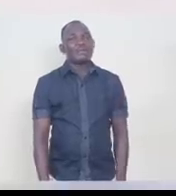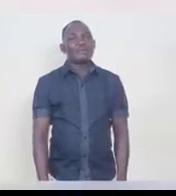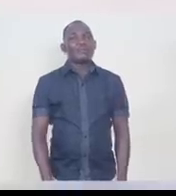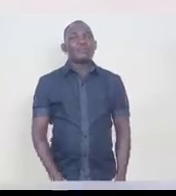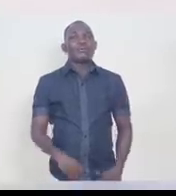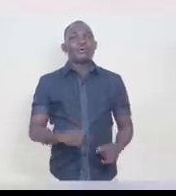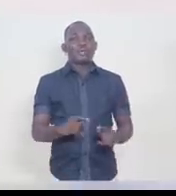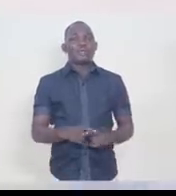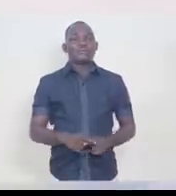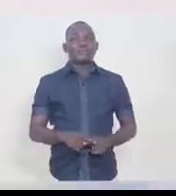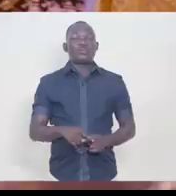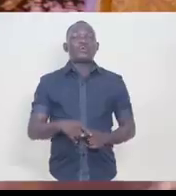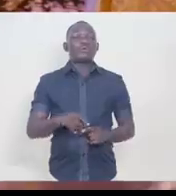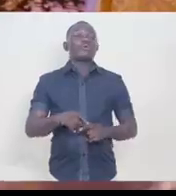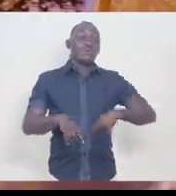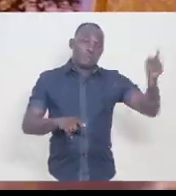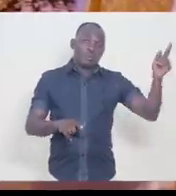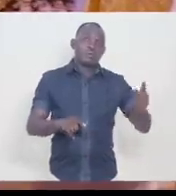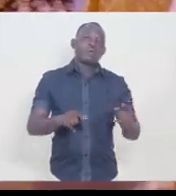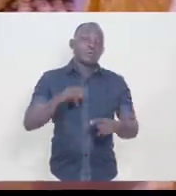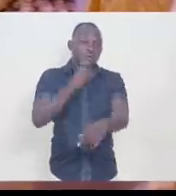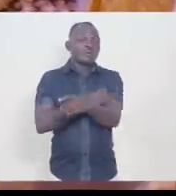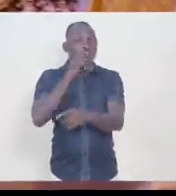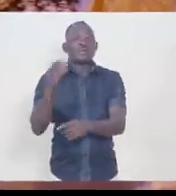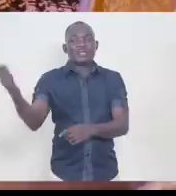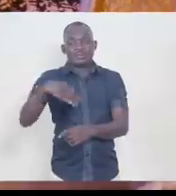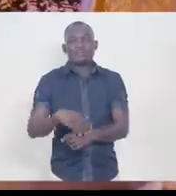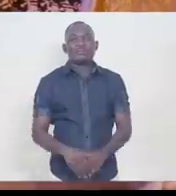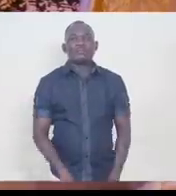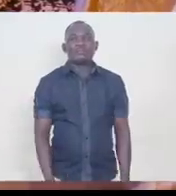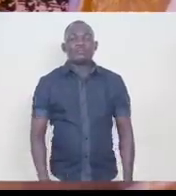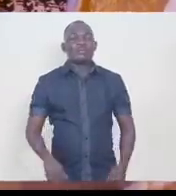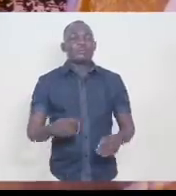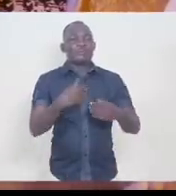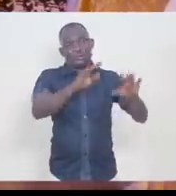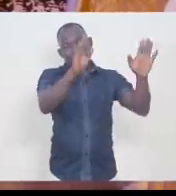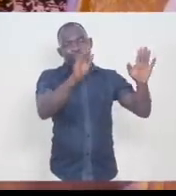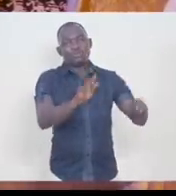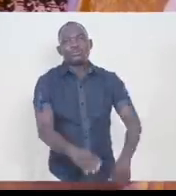You can come for your daughter tomorrow. Now, you're dismissed.